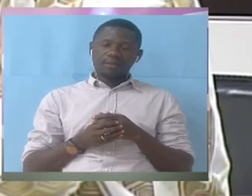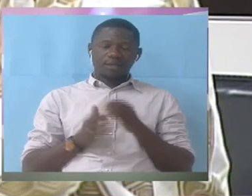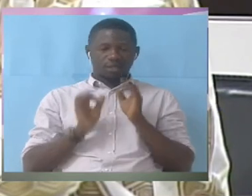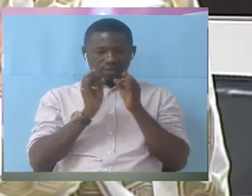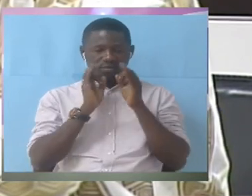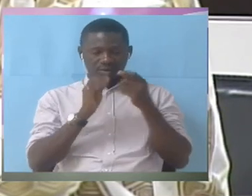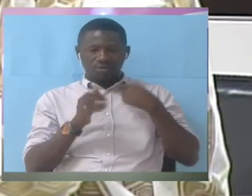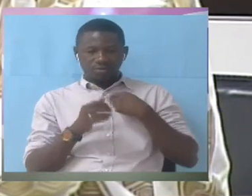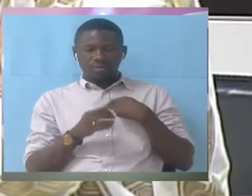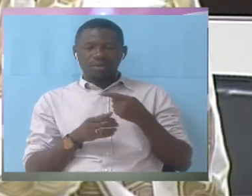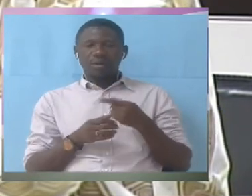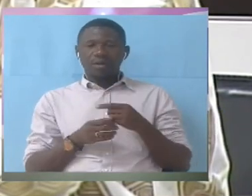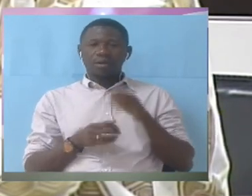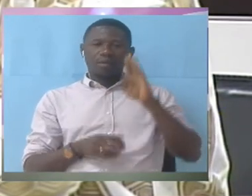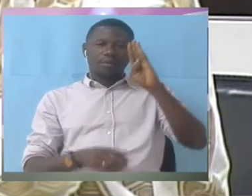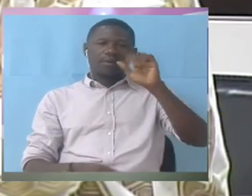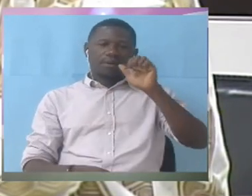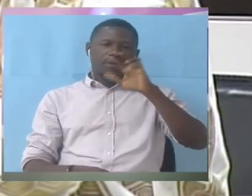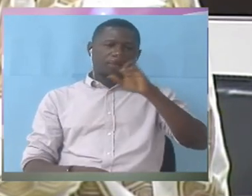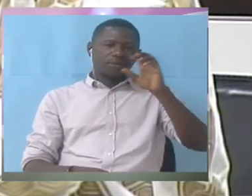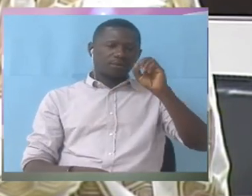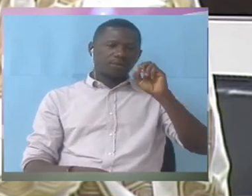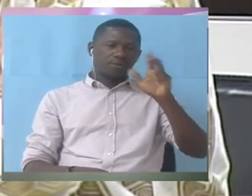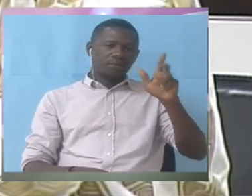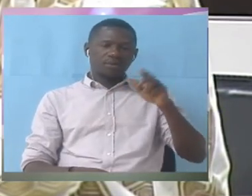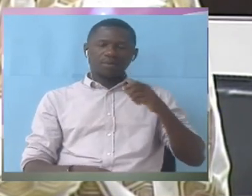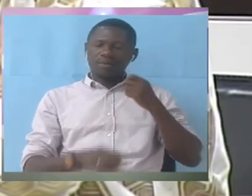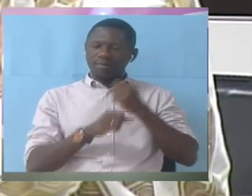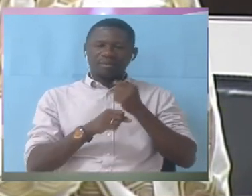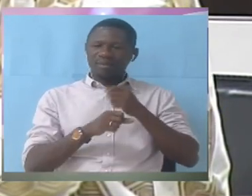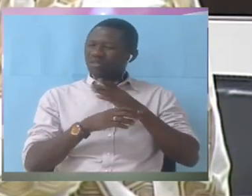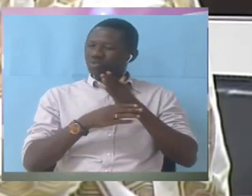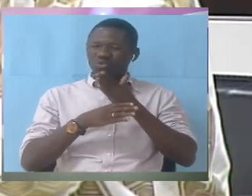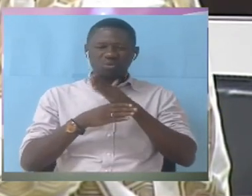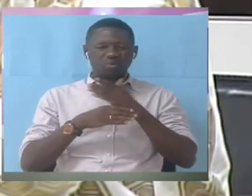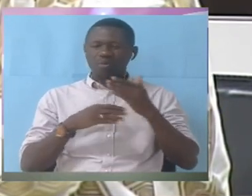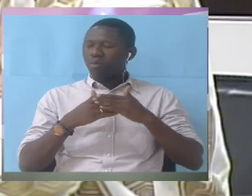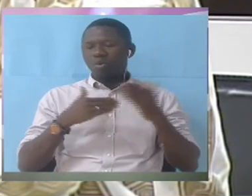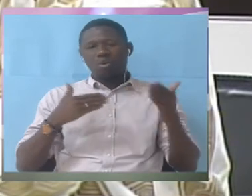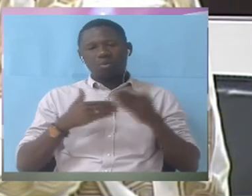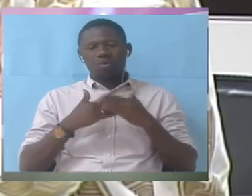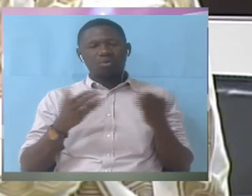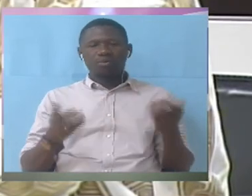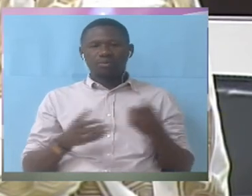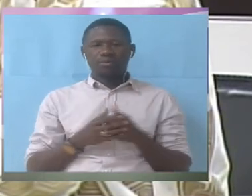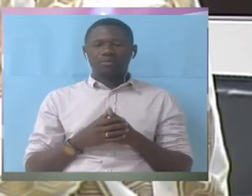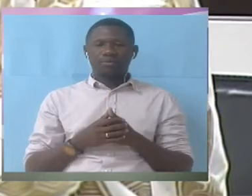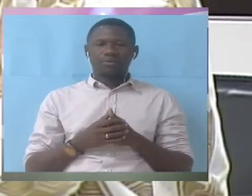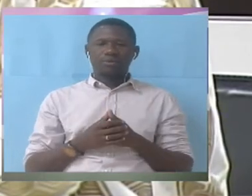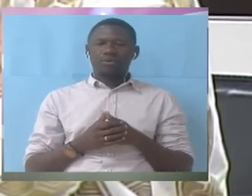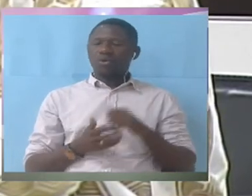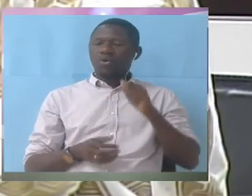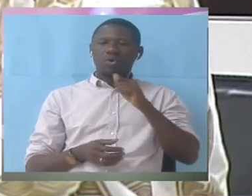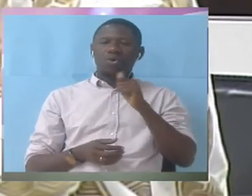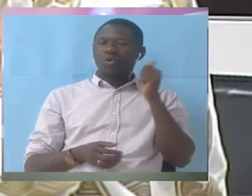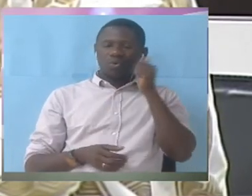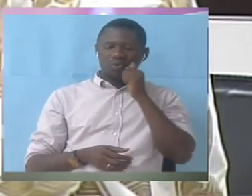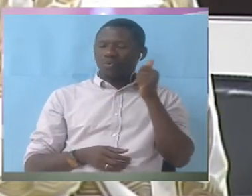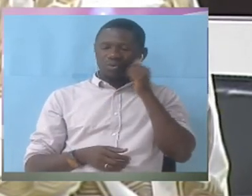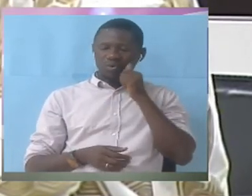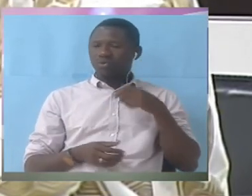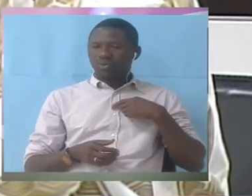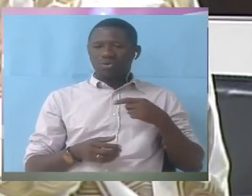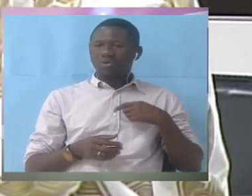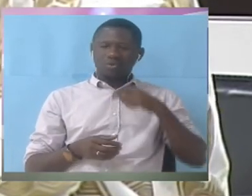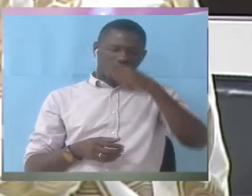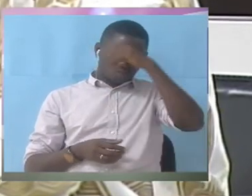was making his life very difficult. Wona mané dal Barrow dal mu ko indil ay jafé jafé torop. He was always on extra duties. Jamono bu